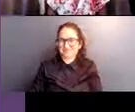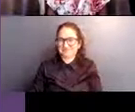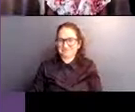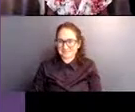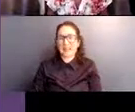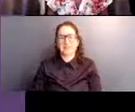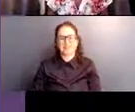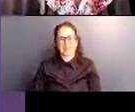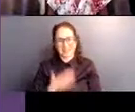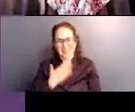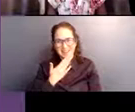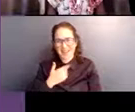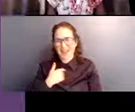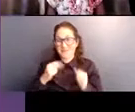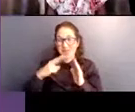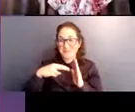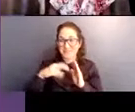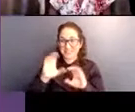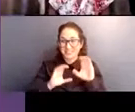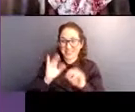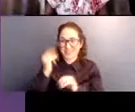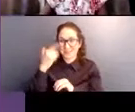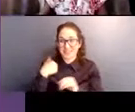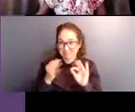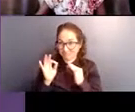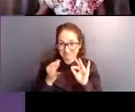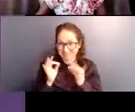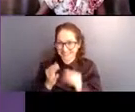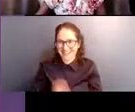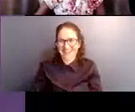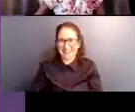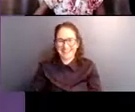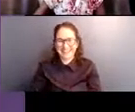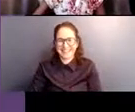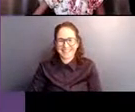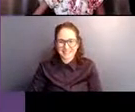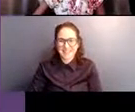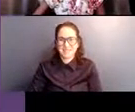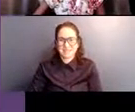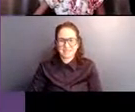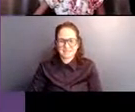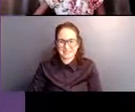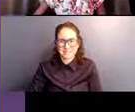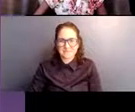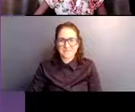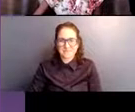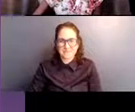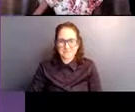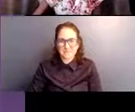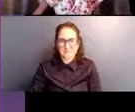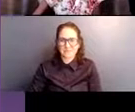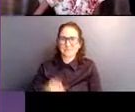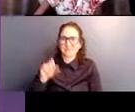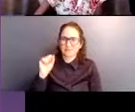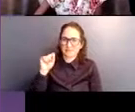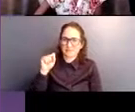Thank you for participating. I'm trying to read this chat over here. That's why you see my eyes over to the right hand side. So I'm quite sure